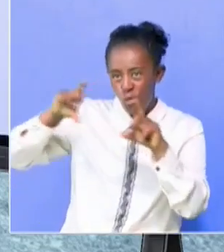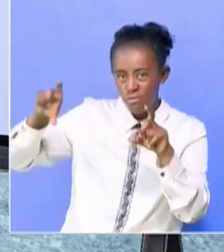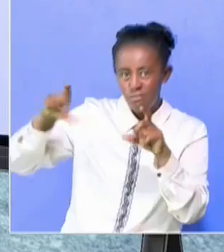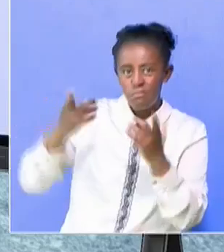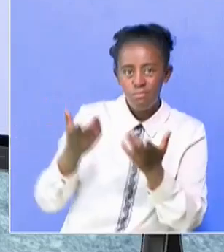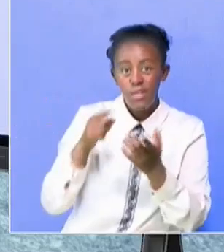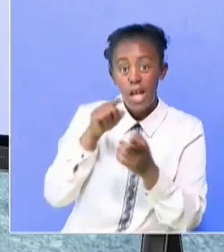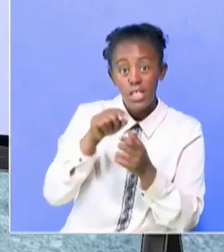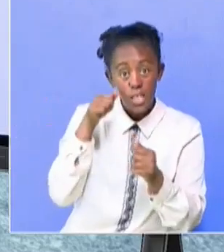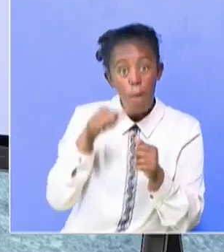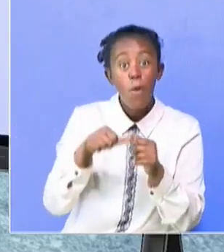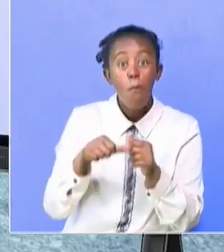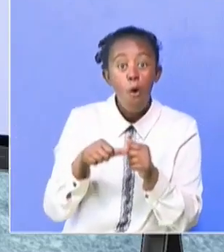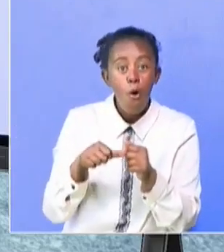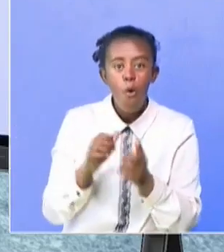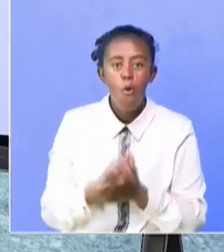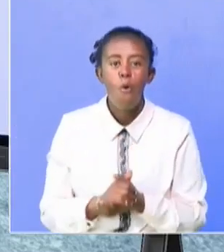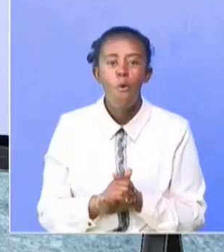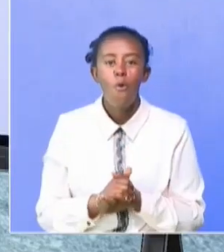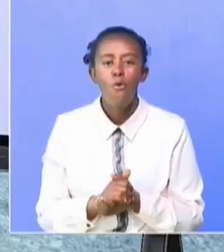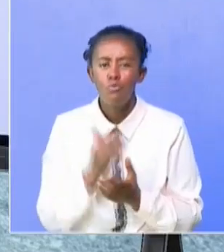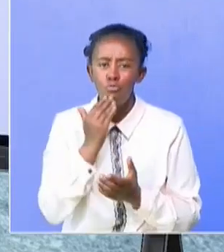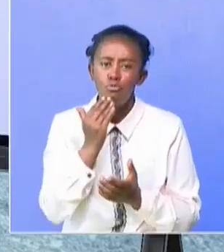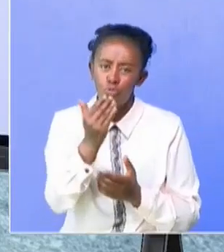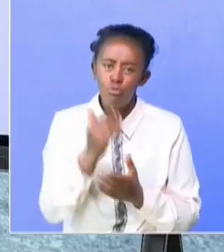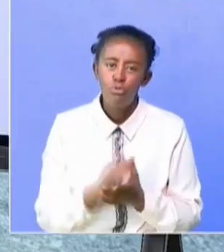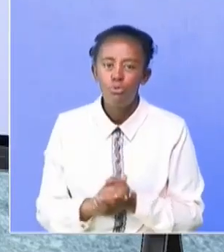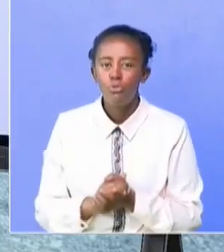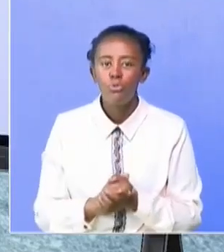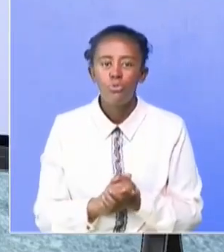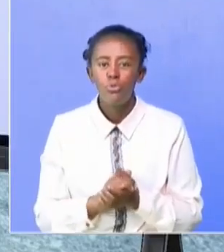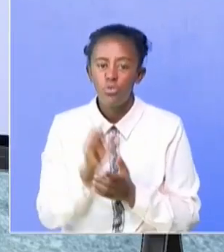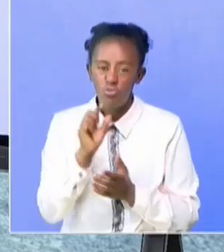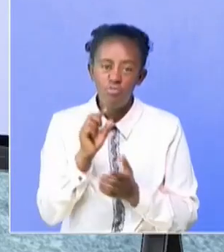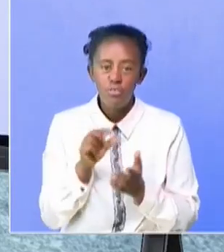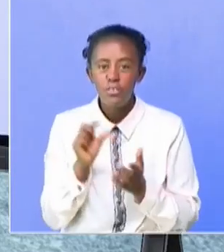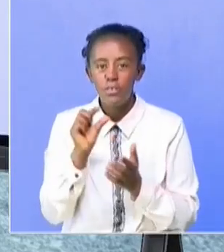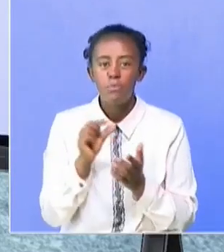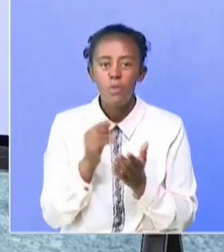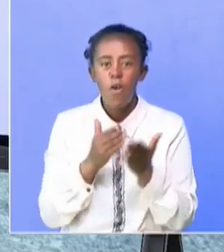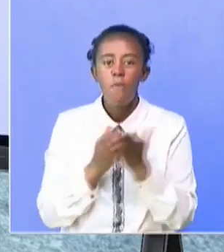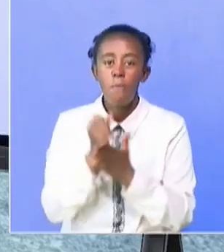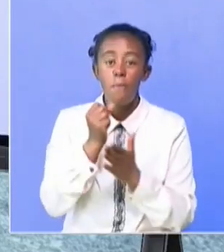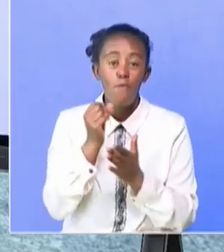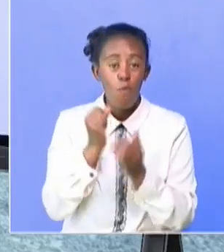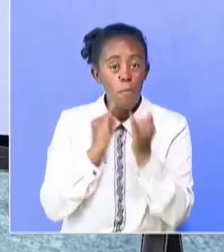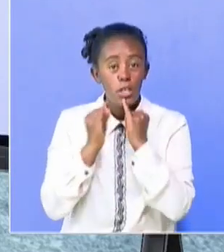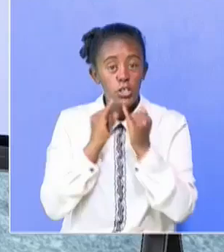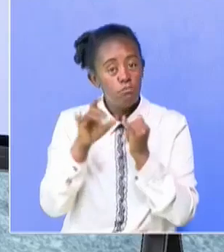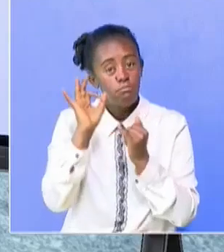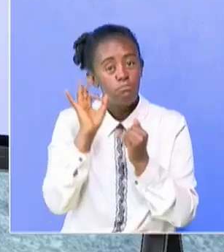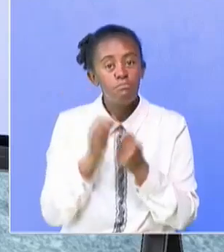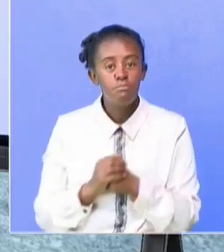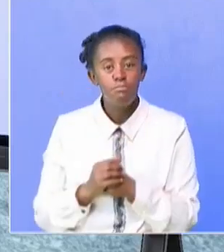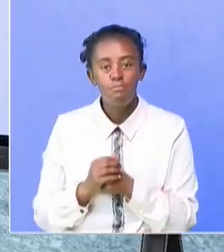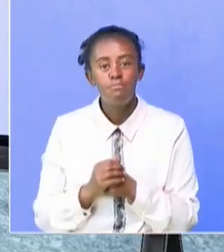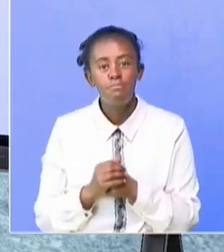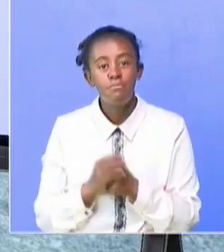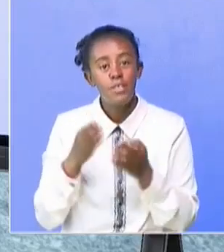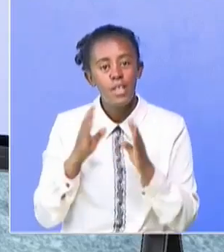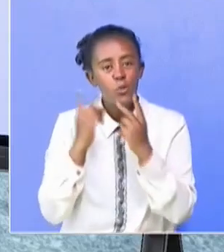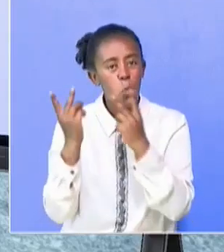a memo. Good. Since you have got some information what memo means, let's go and